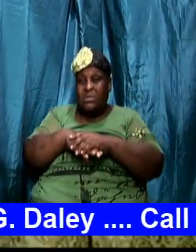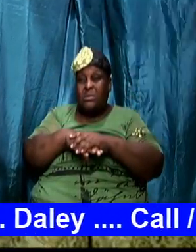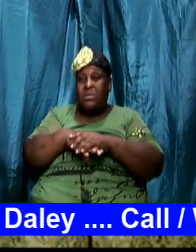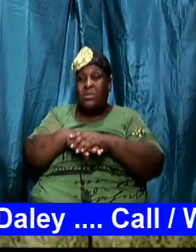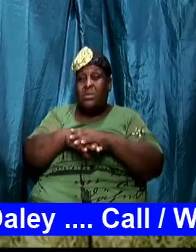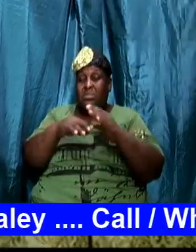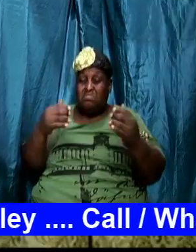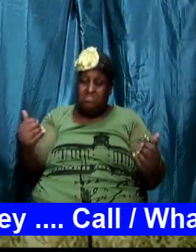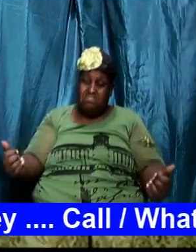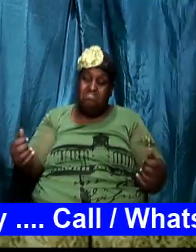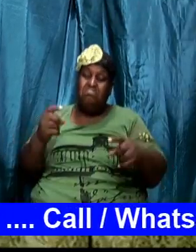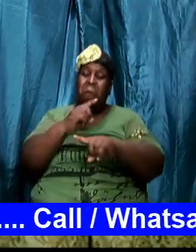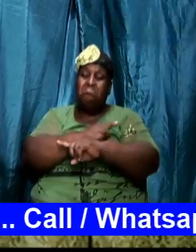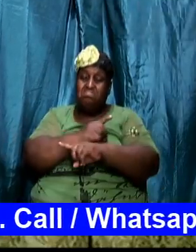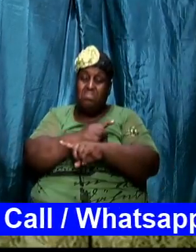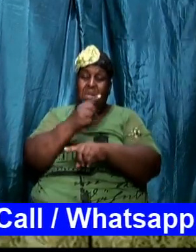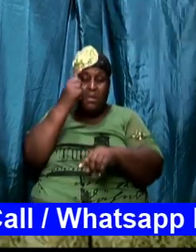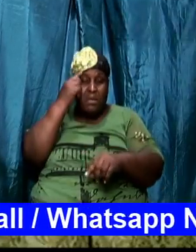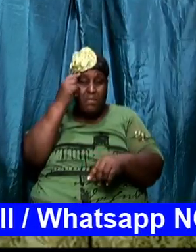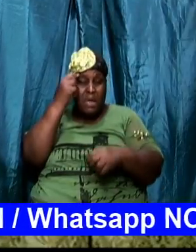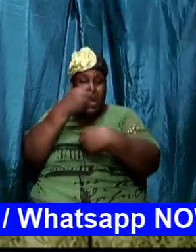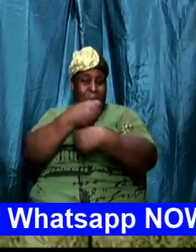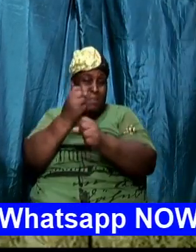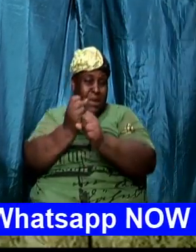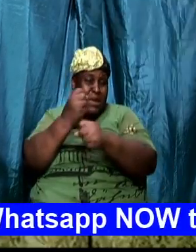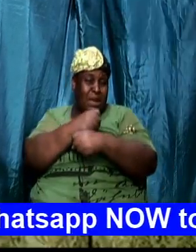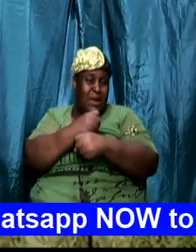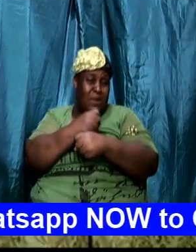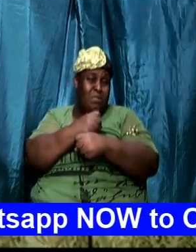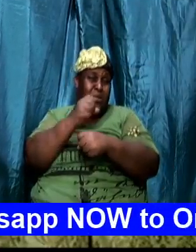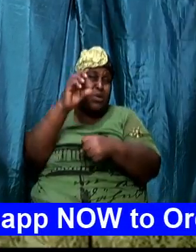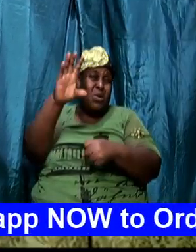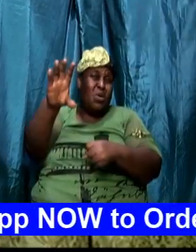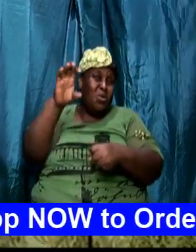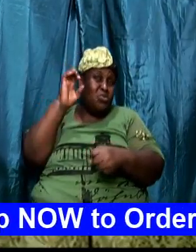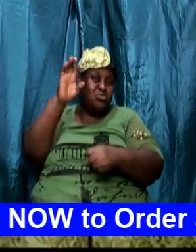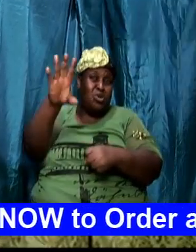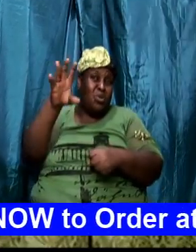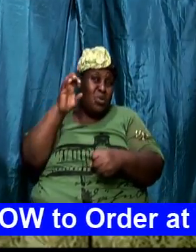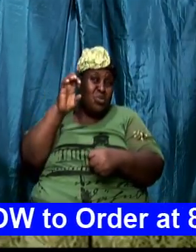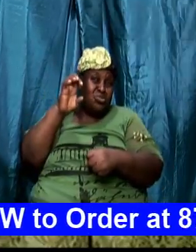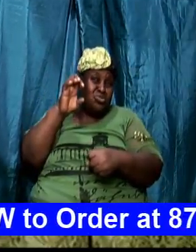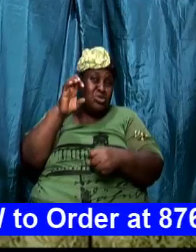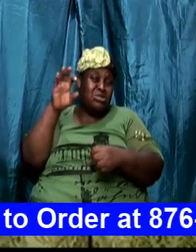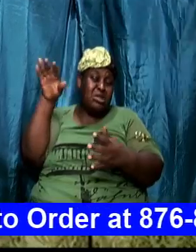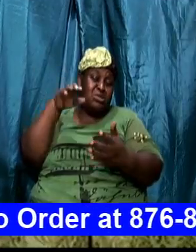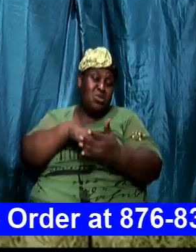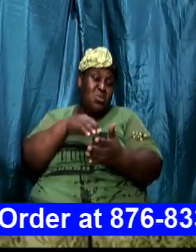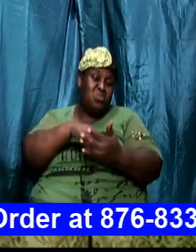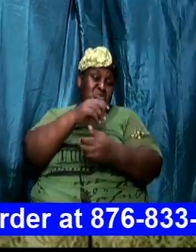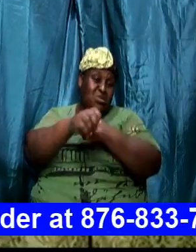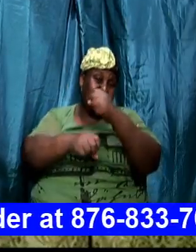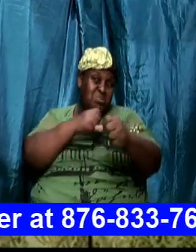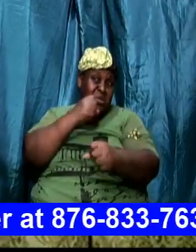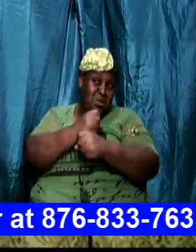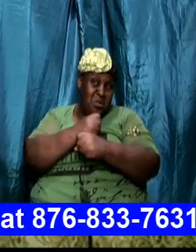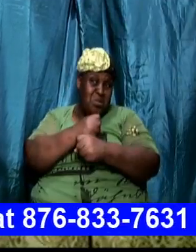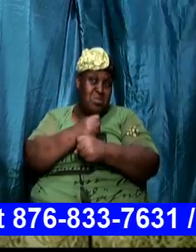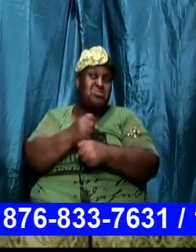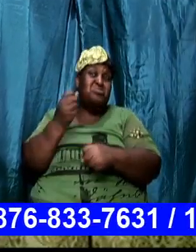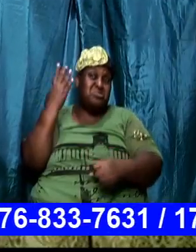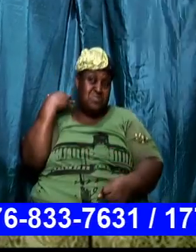today were mindsets that were there hundreds, I dare say thousands of years ago. It